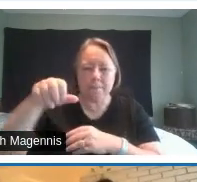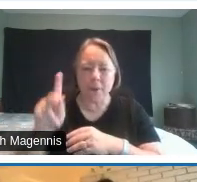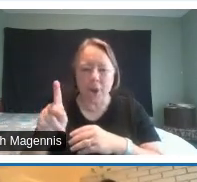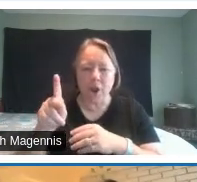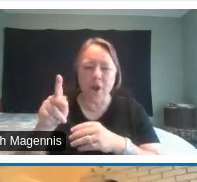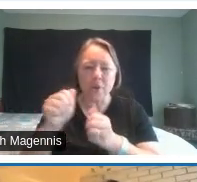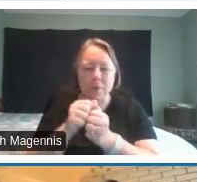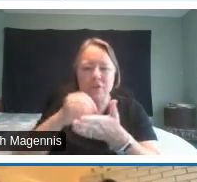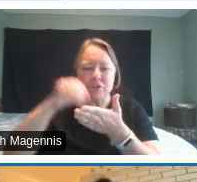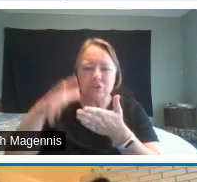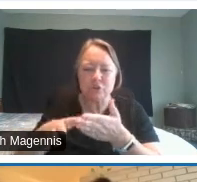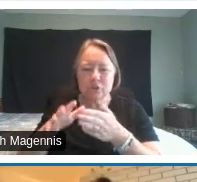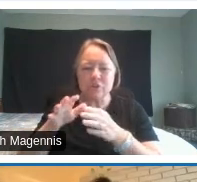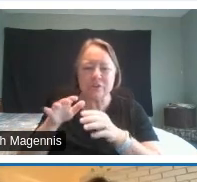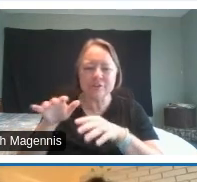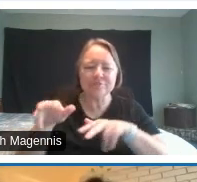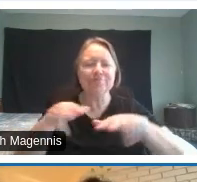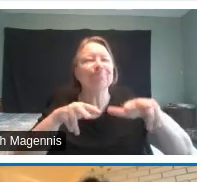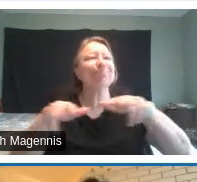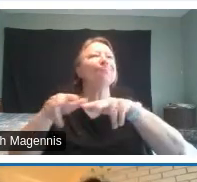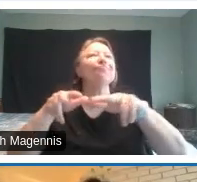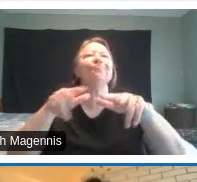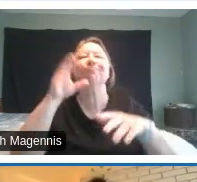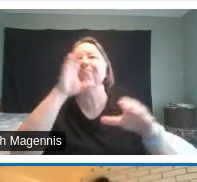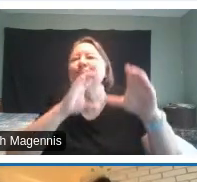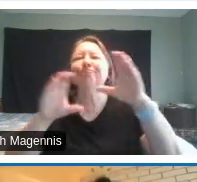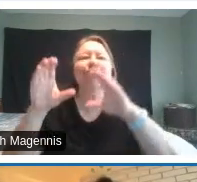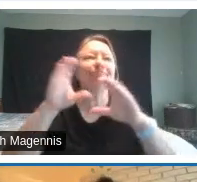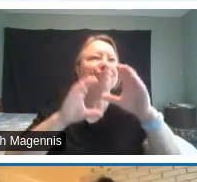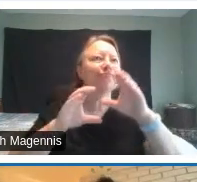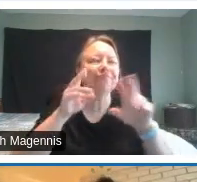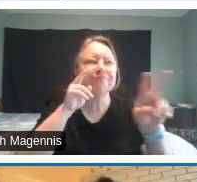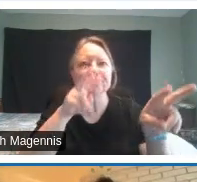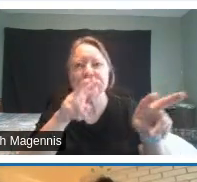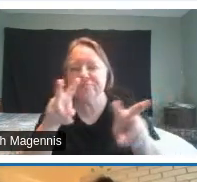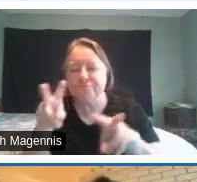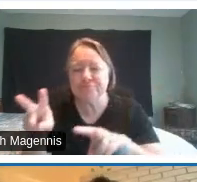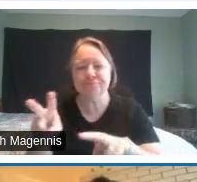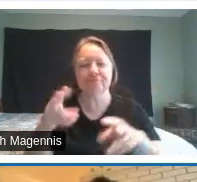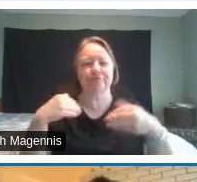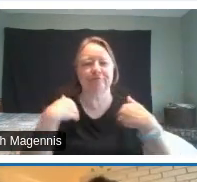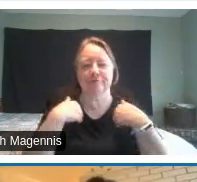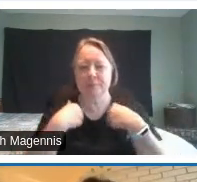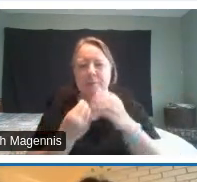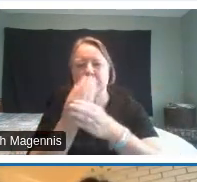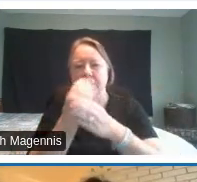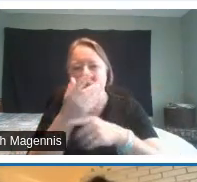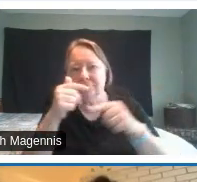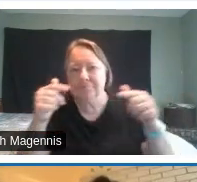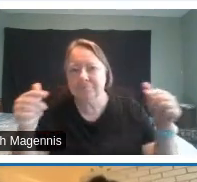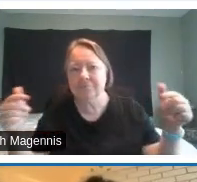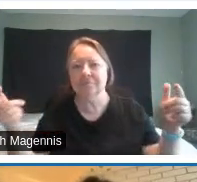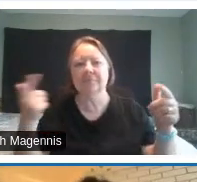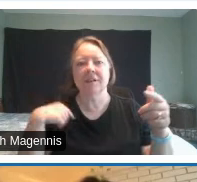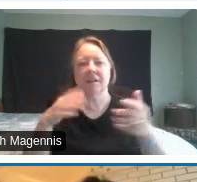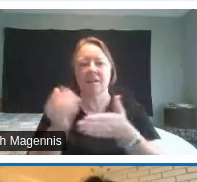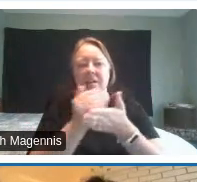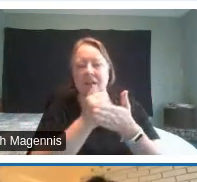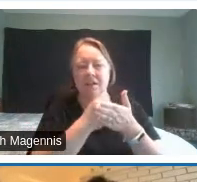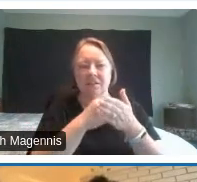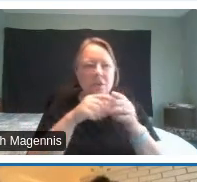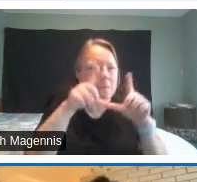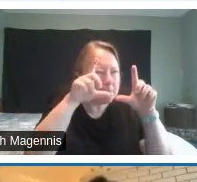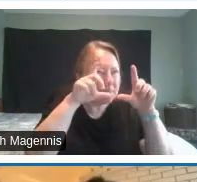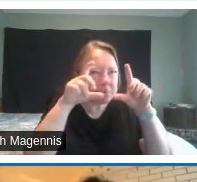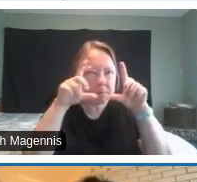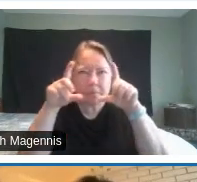and after exploring around and observing nature and collecting, different photos